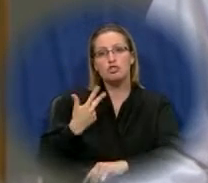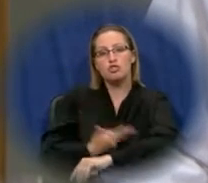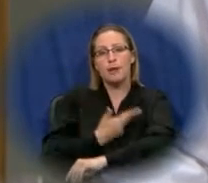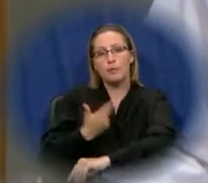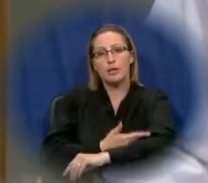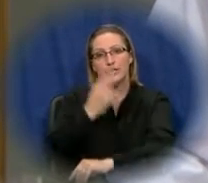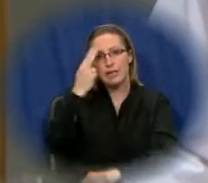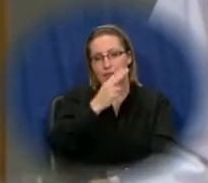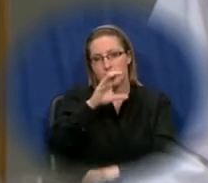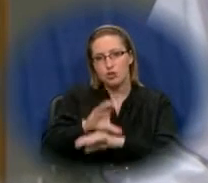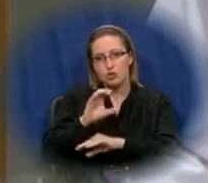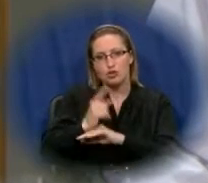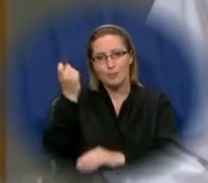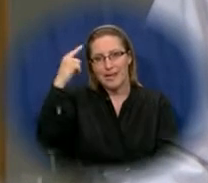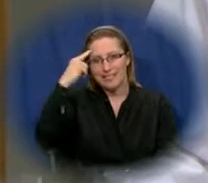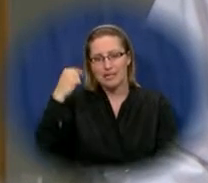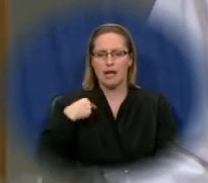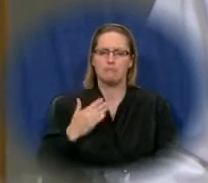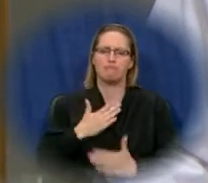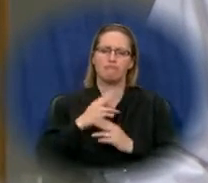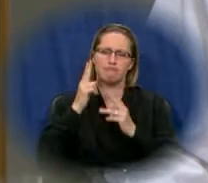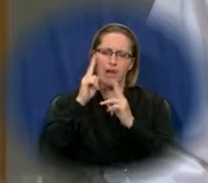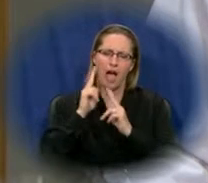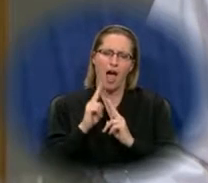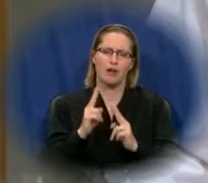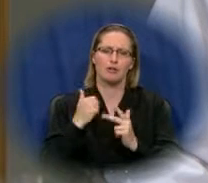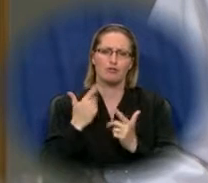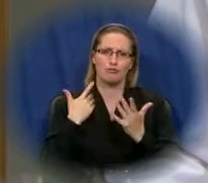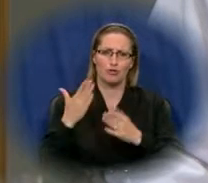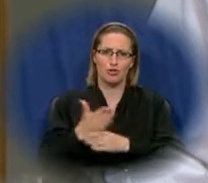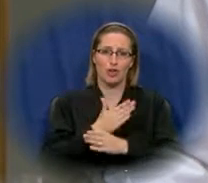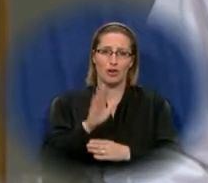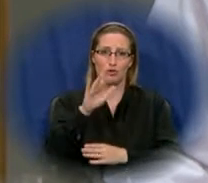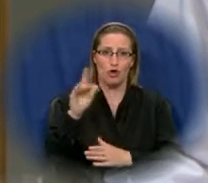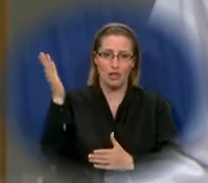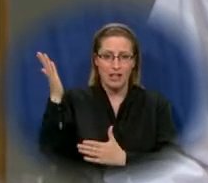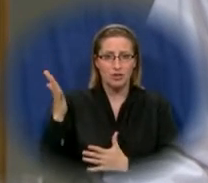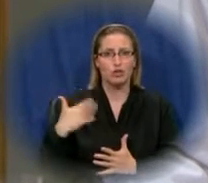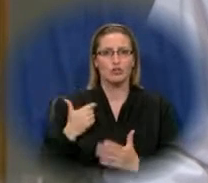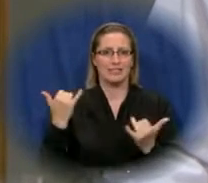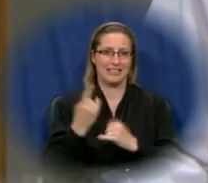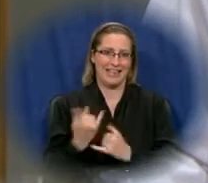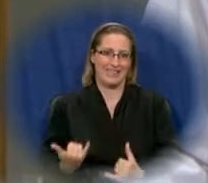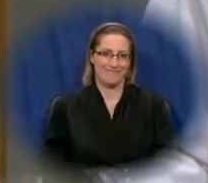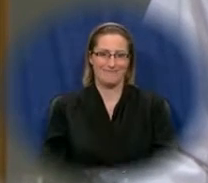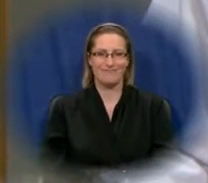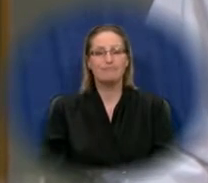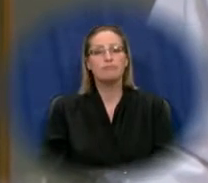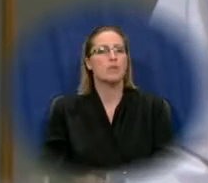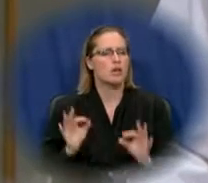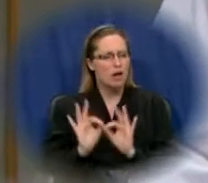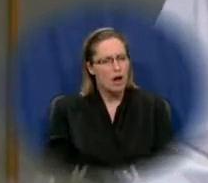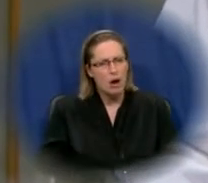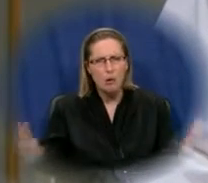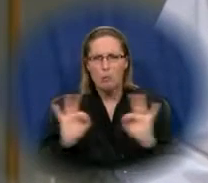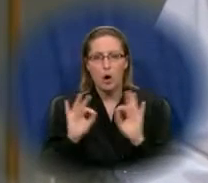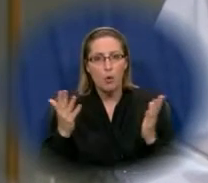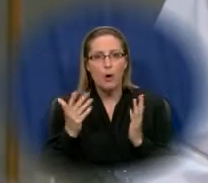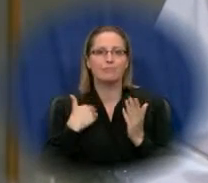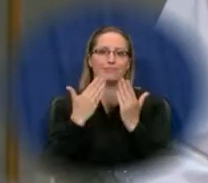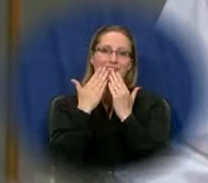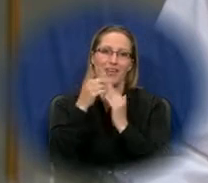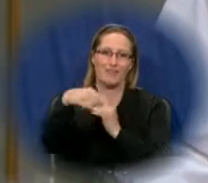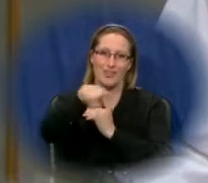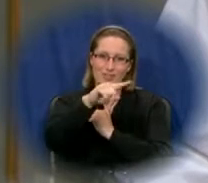Madison, and it was an honor to share in this special ministry as your lector and commentator. Most importantly, we thank